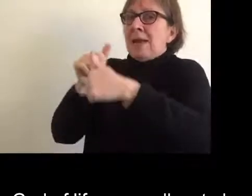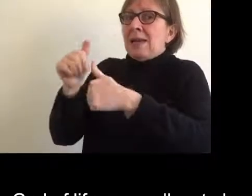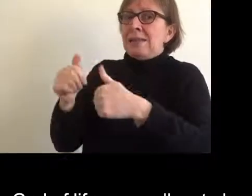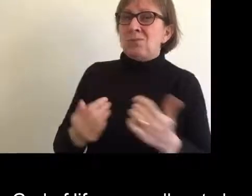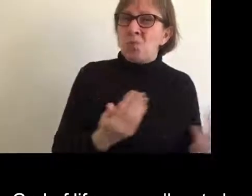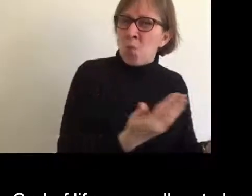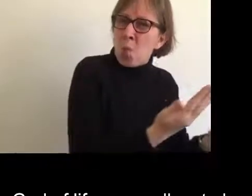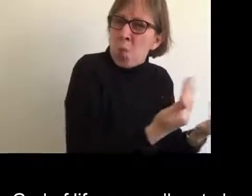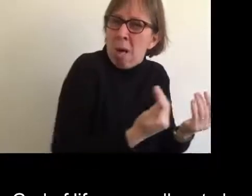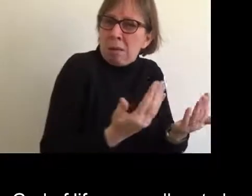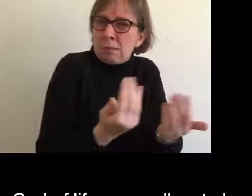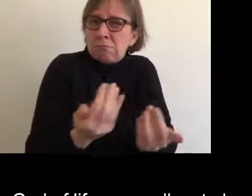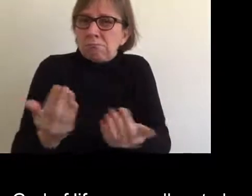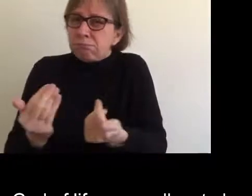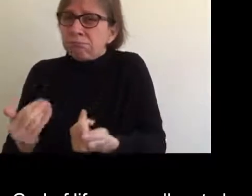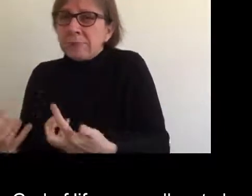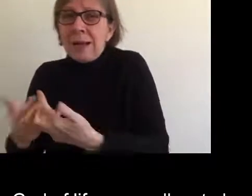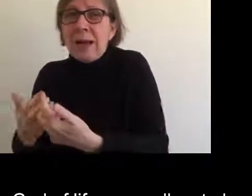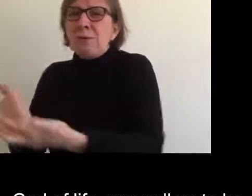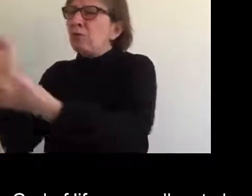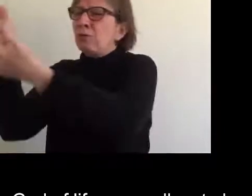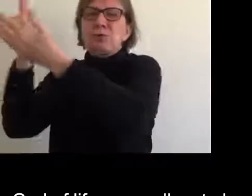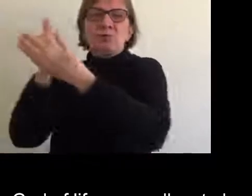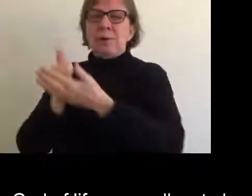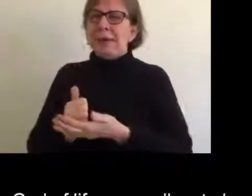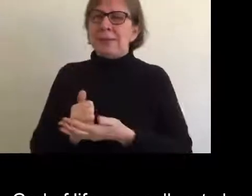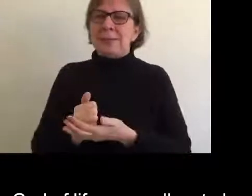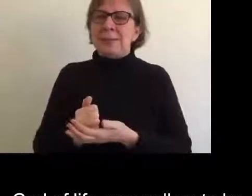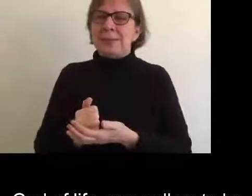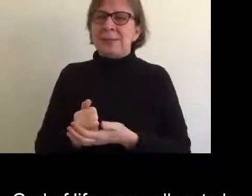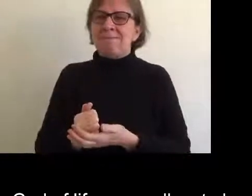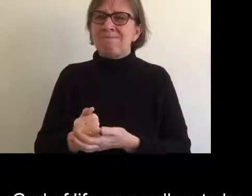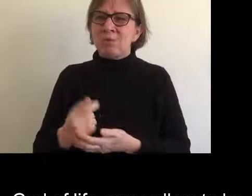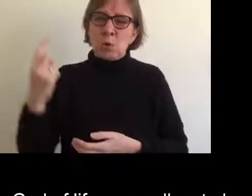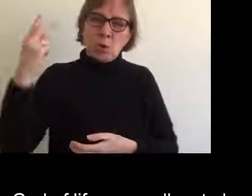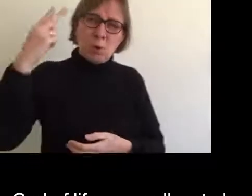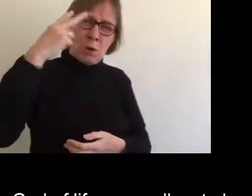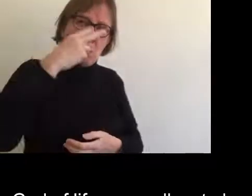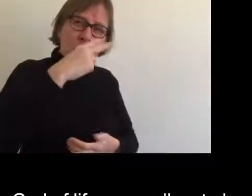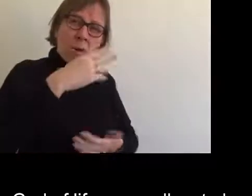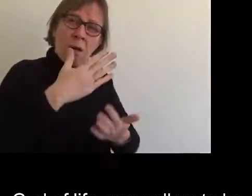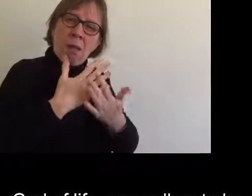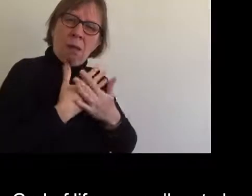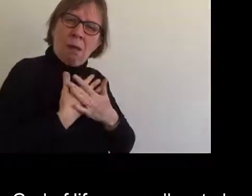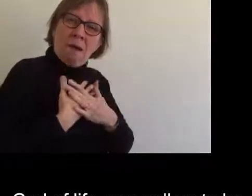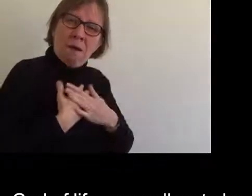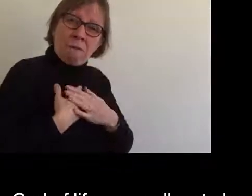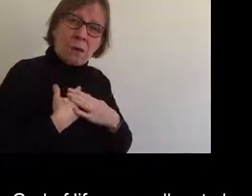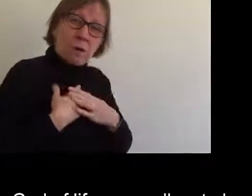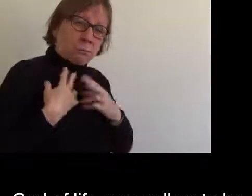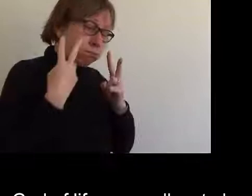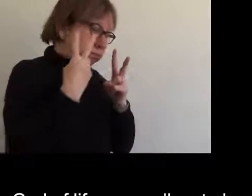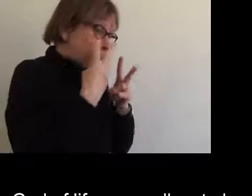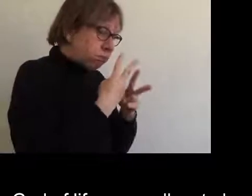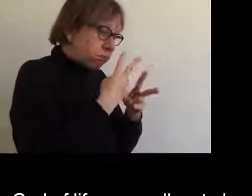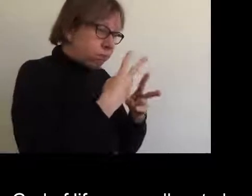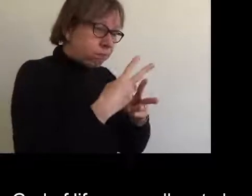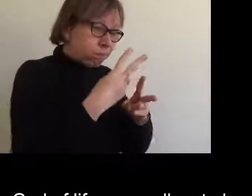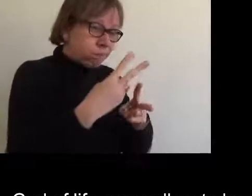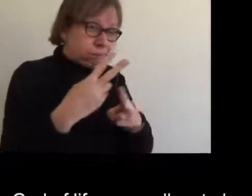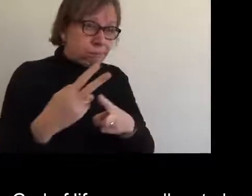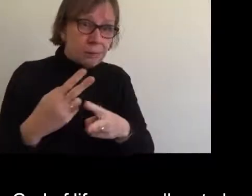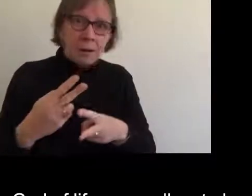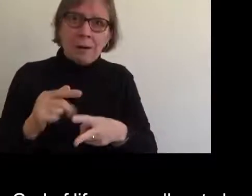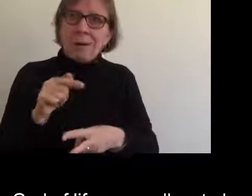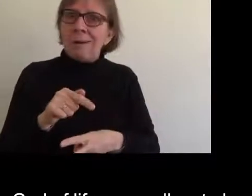of your grace. May your loving gaze, which rests upon each person, open us to receive each